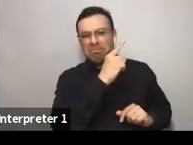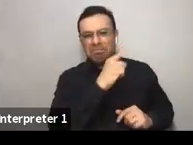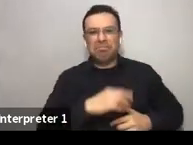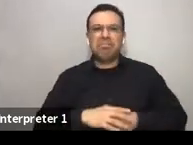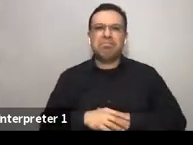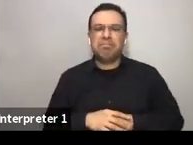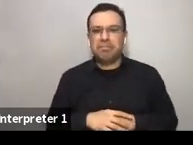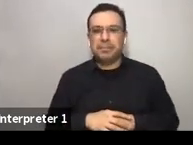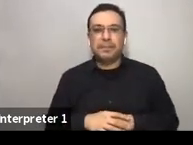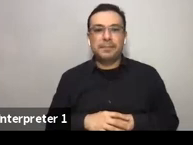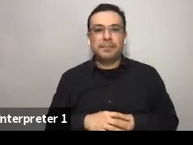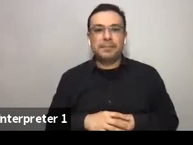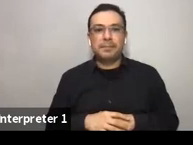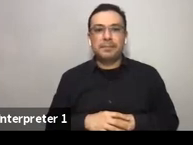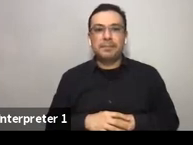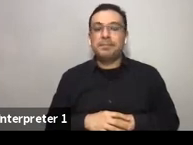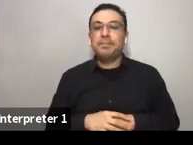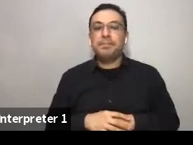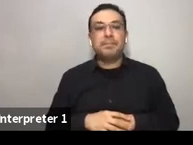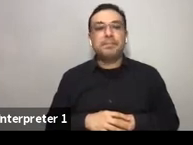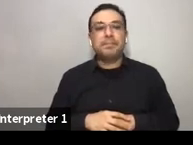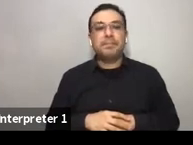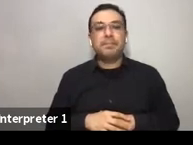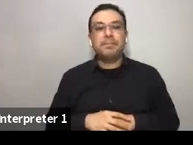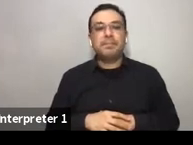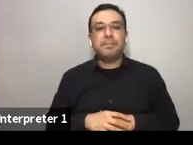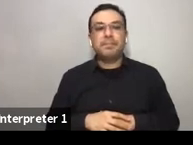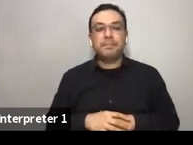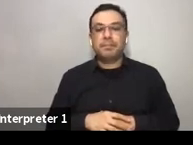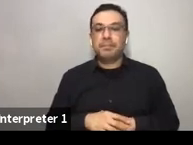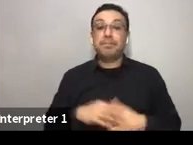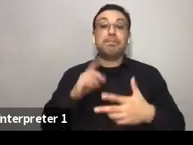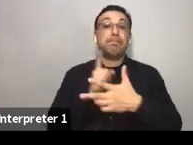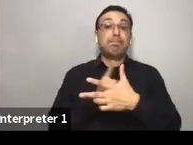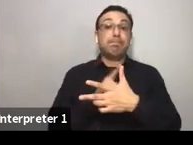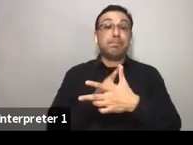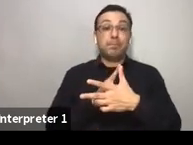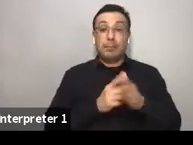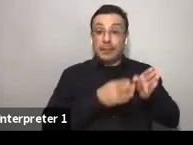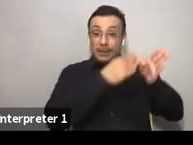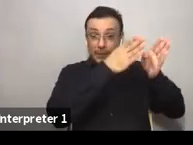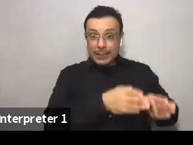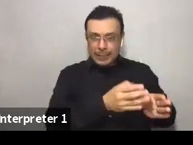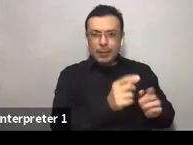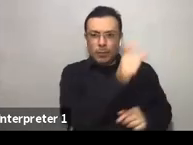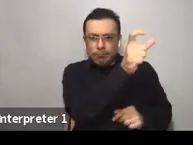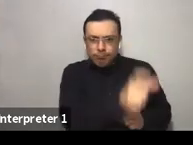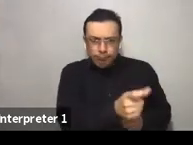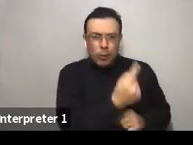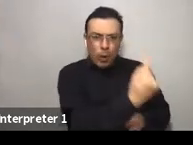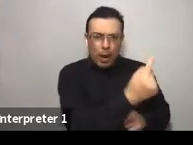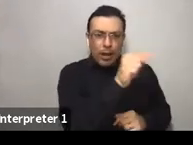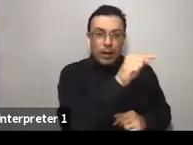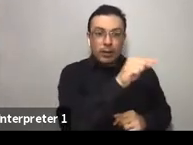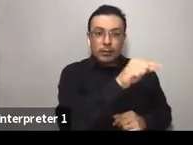a right to privacy. There may be things it's not safe for them to tell you, or they just don't want to tell you, and that's their